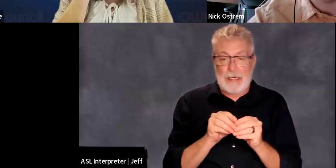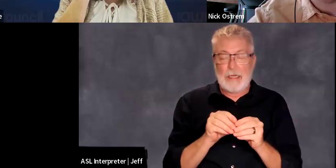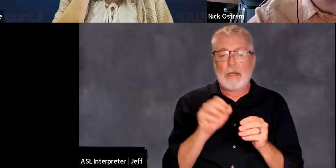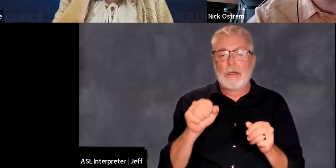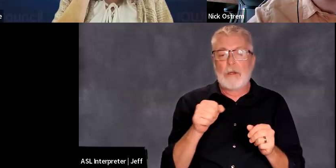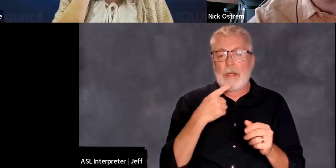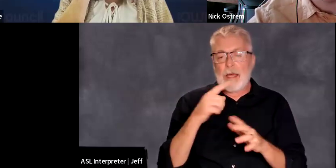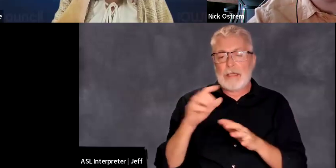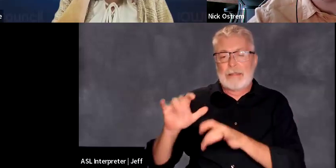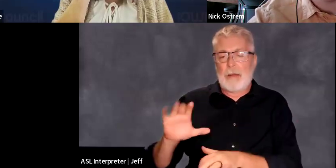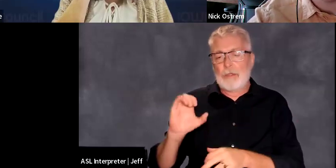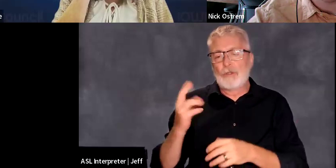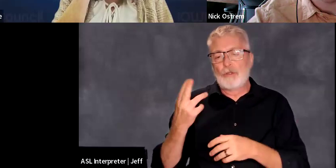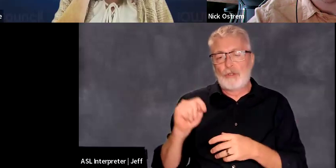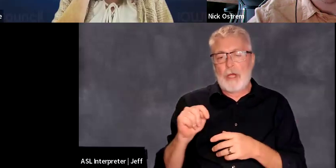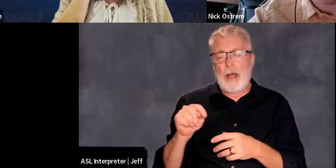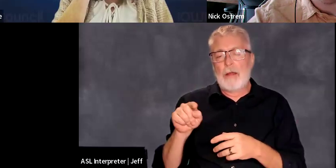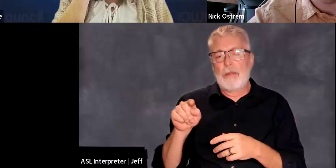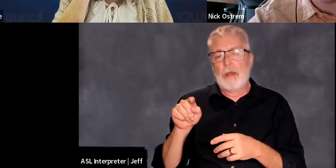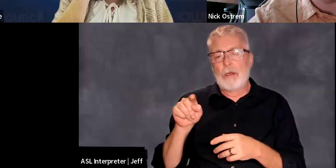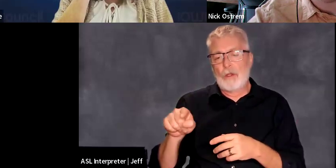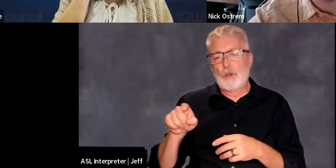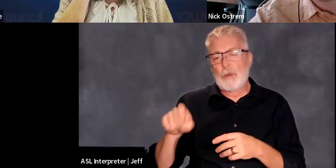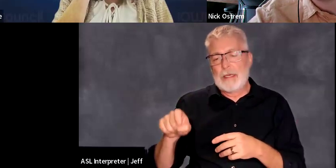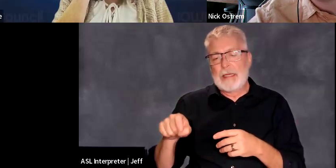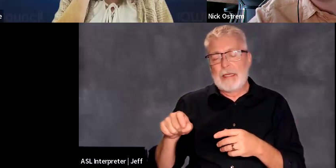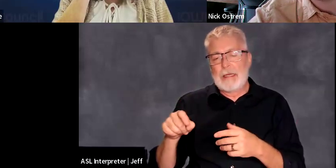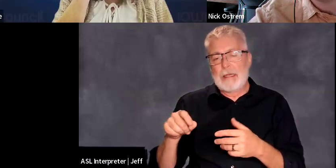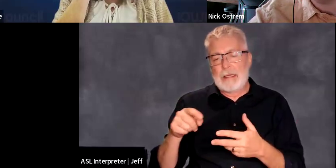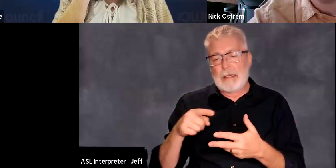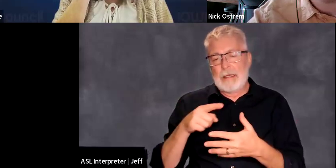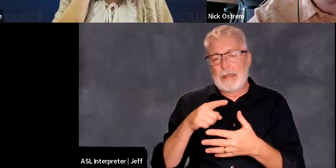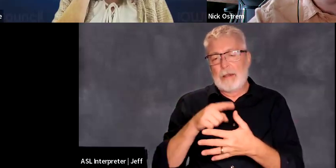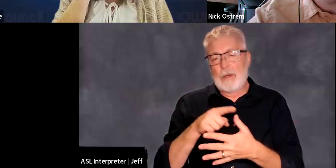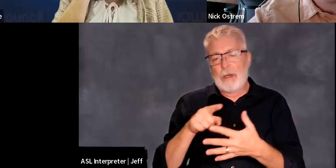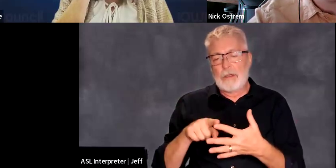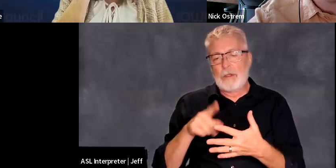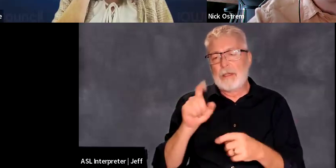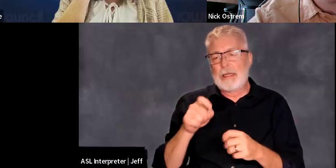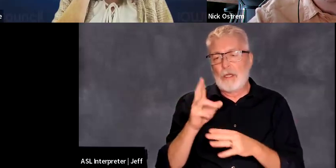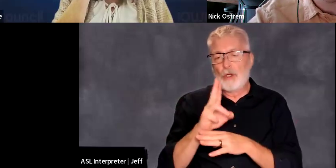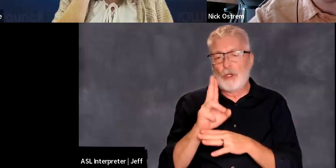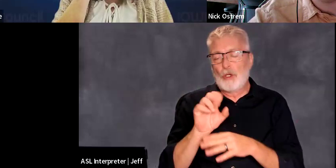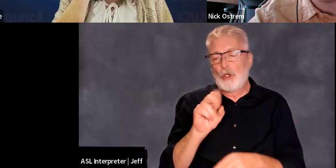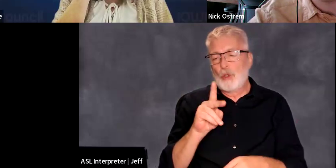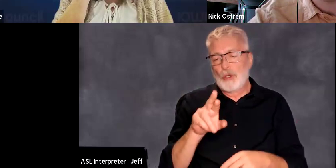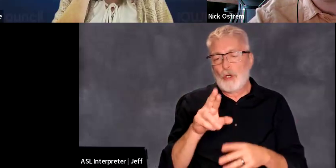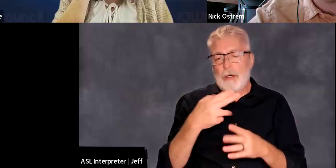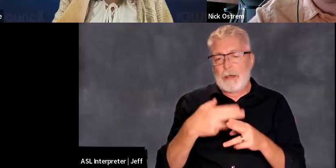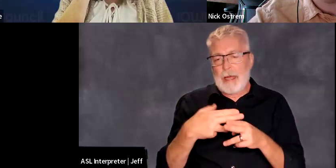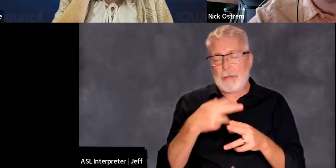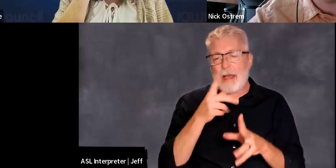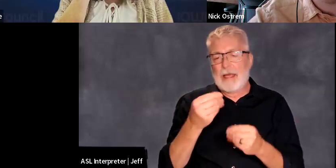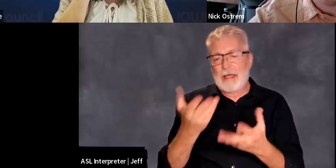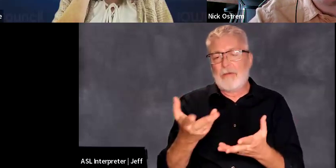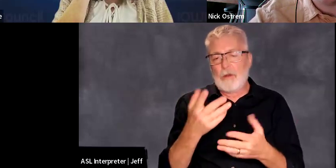shout out in chat that you are in need of a username, I can give you one of those, and